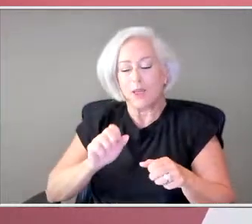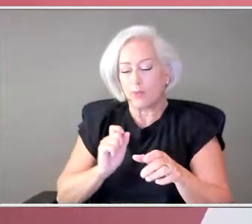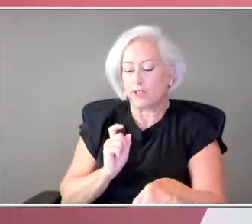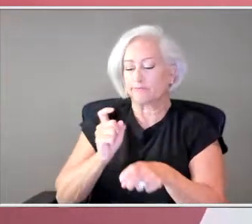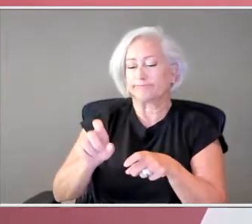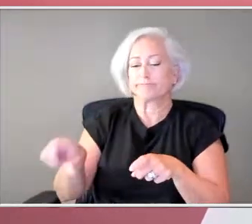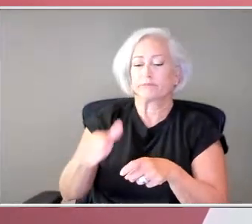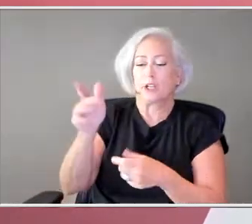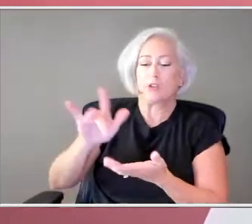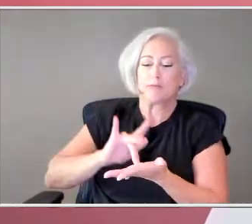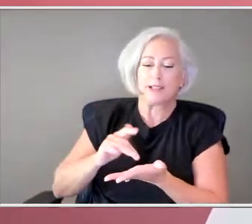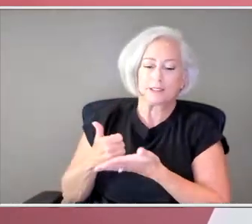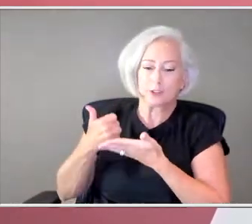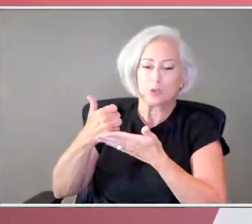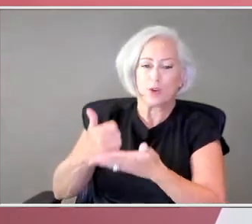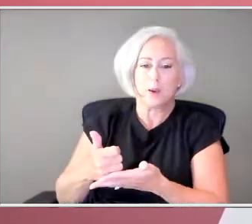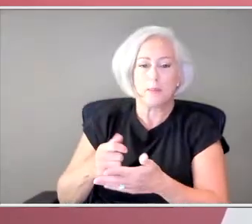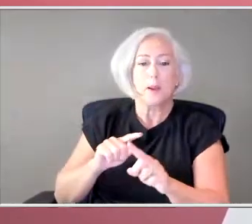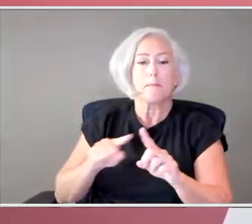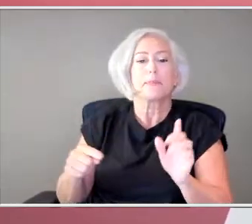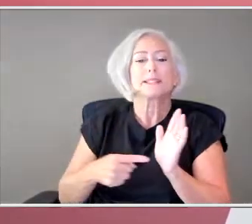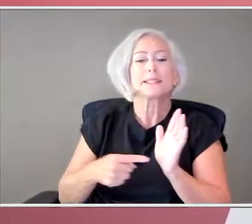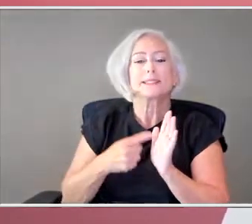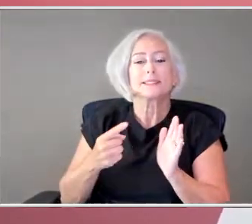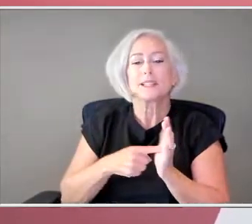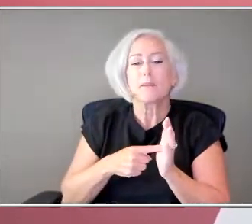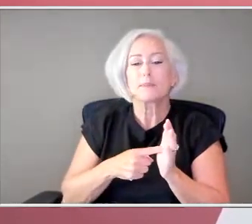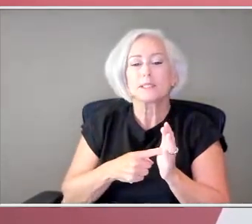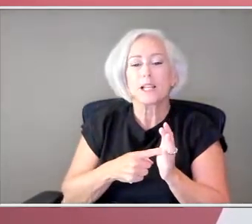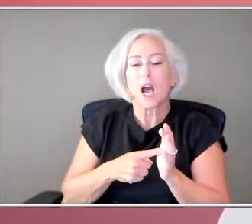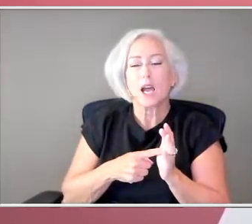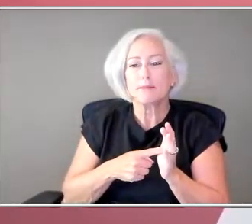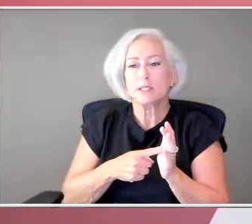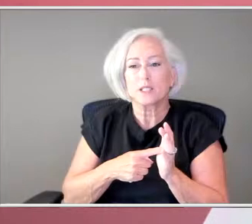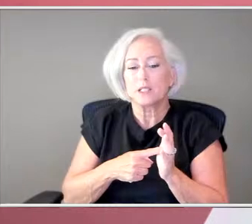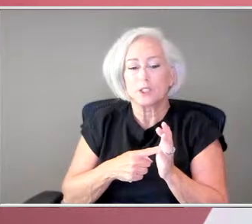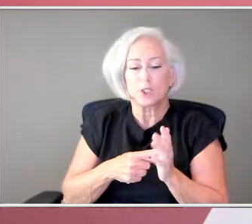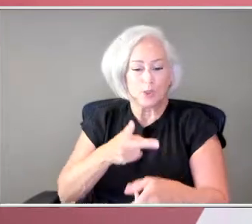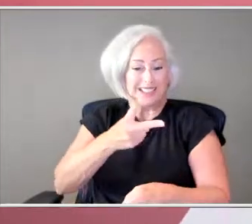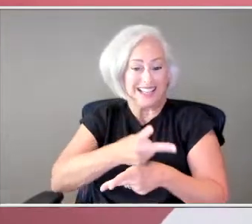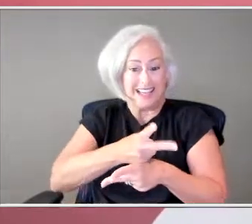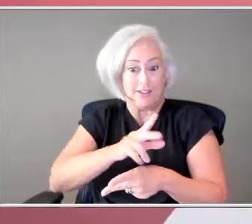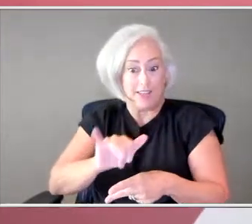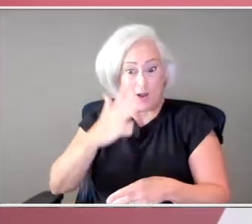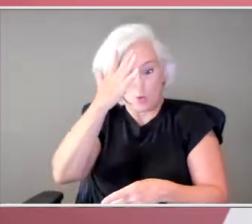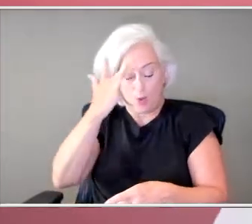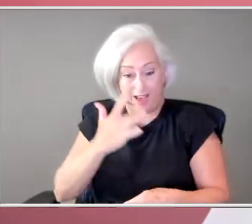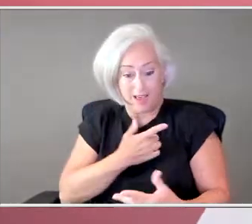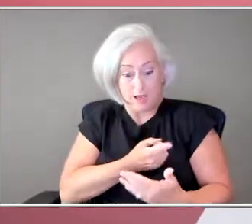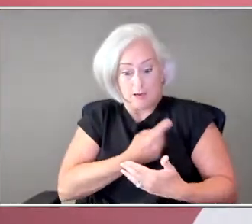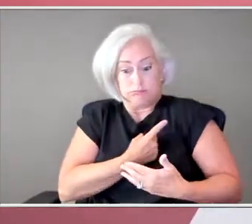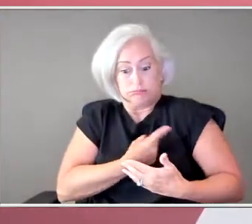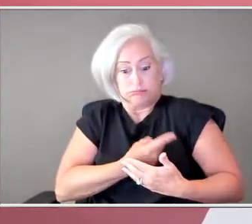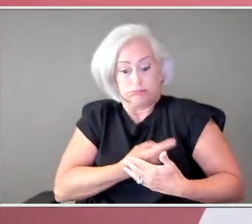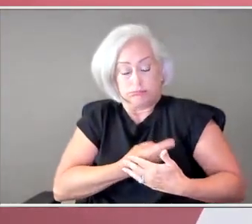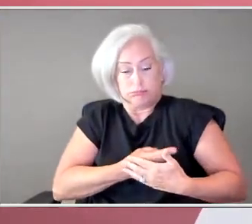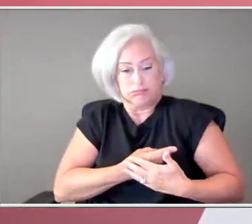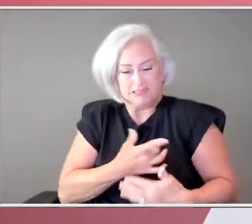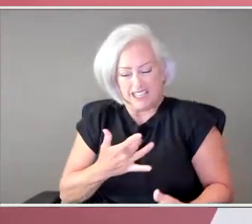just treat the tachycardia because it just doesn't feel good. Other times the tachycardia is because the heart is weaker.